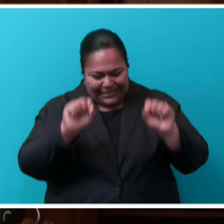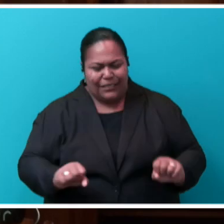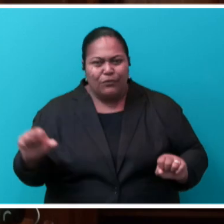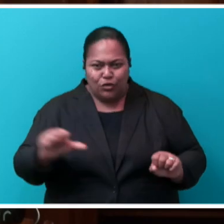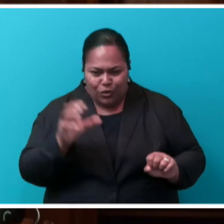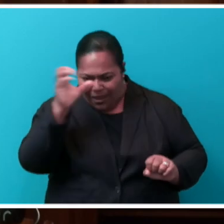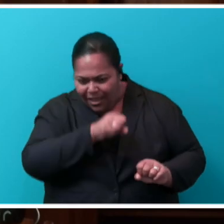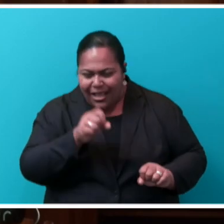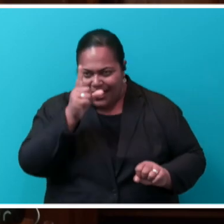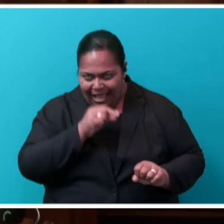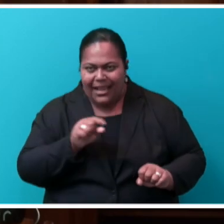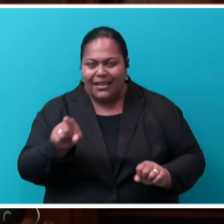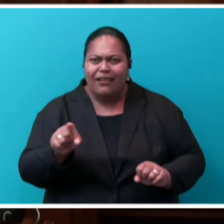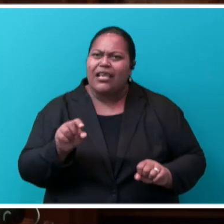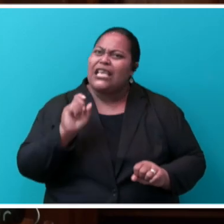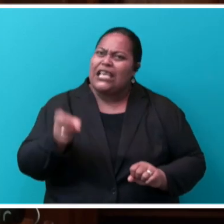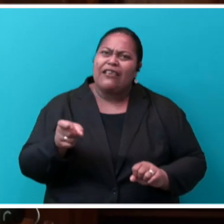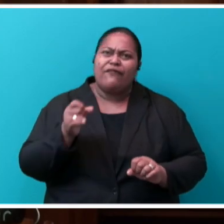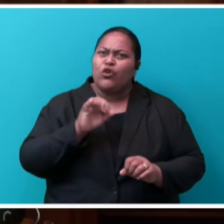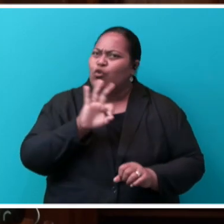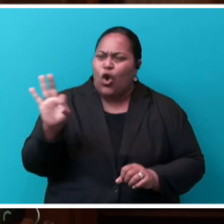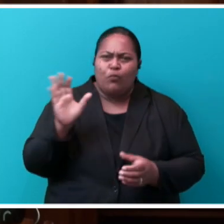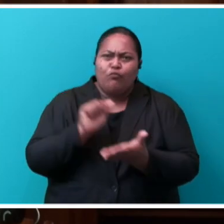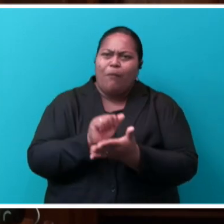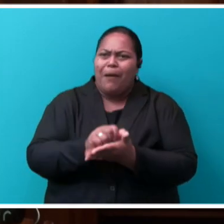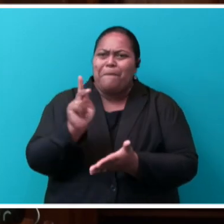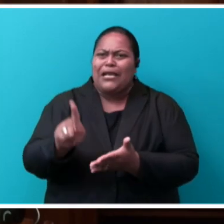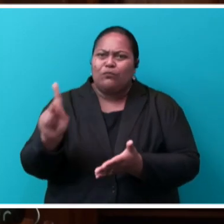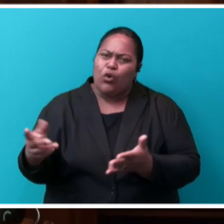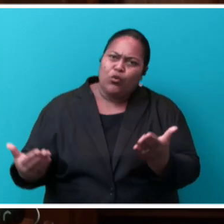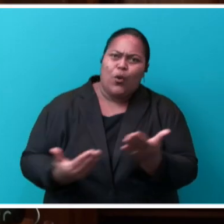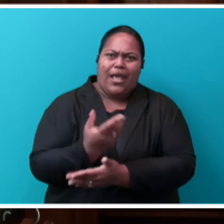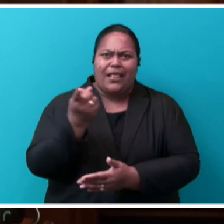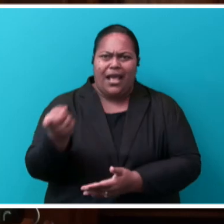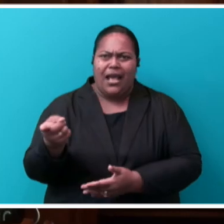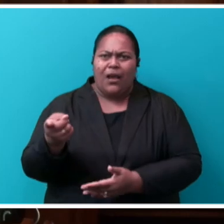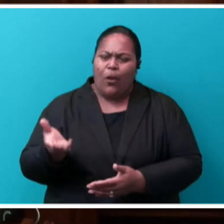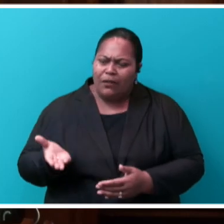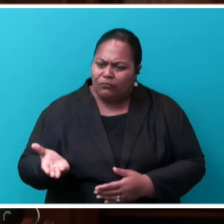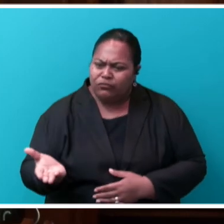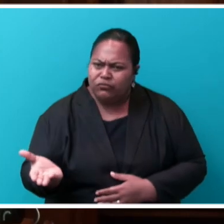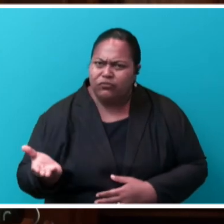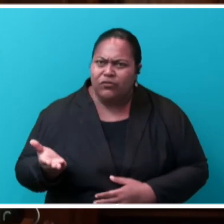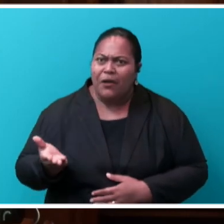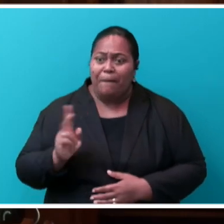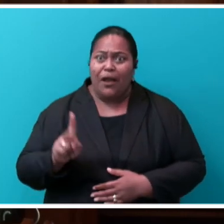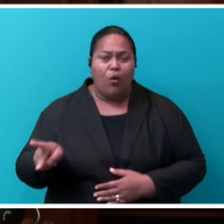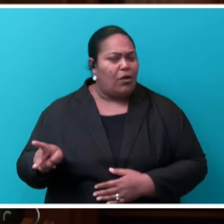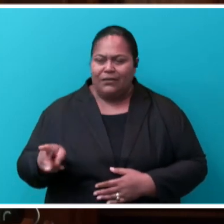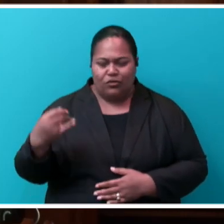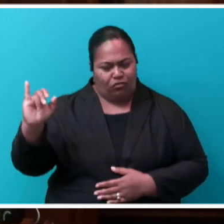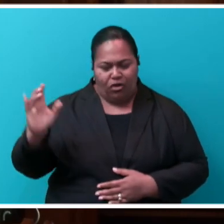illegal immigration, fraud, and security threats through automated assessments. This unified